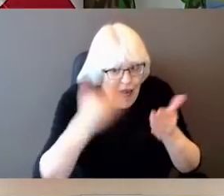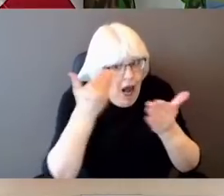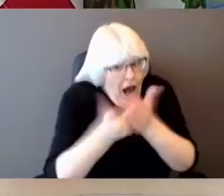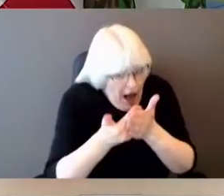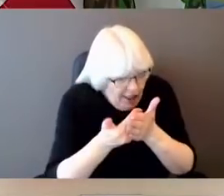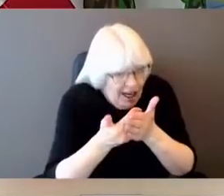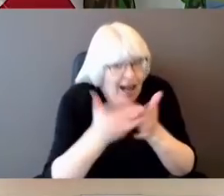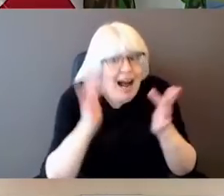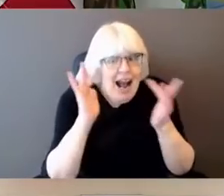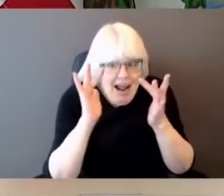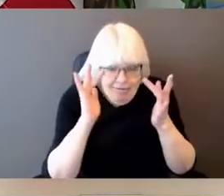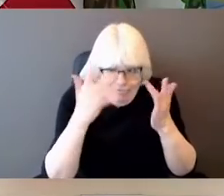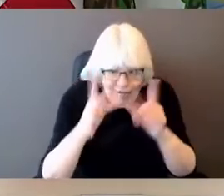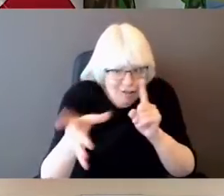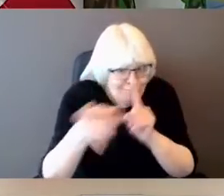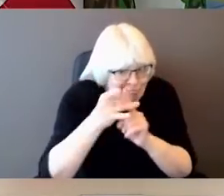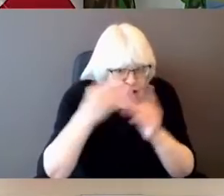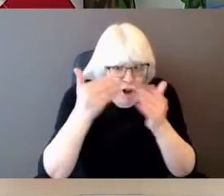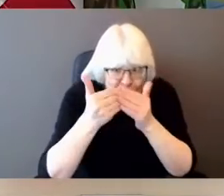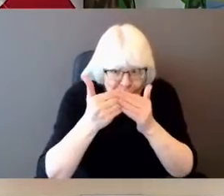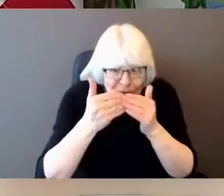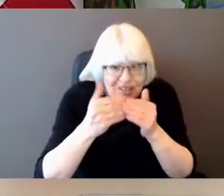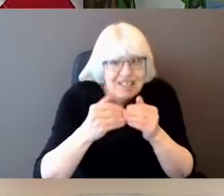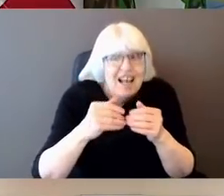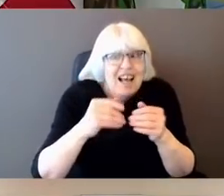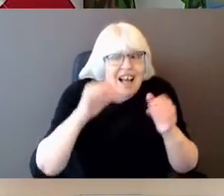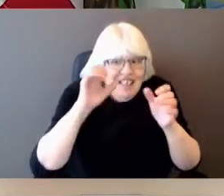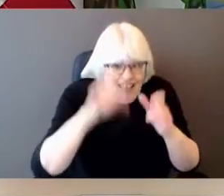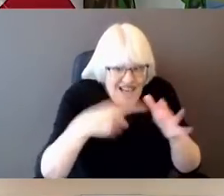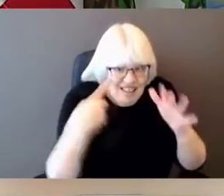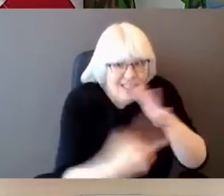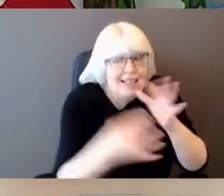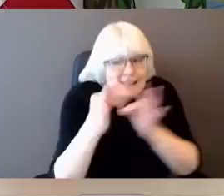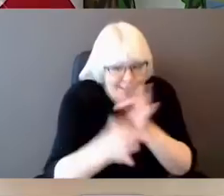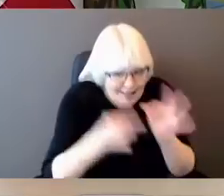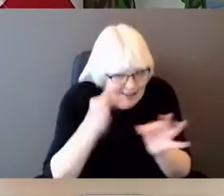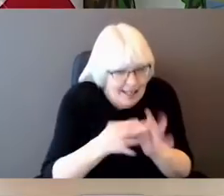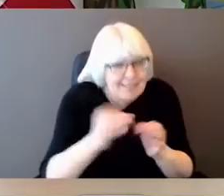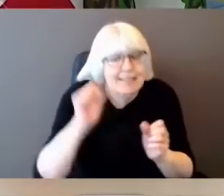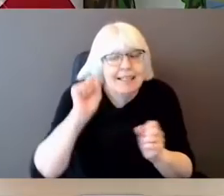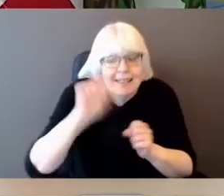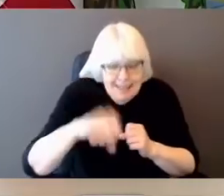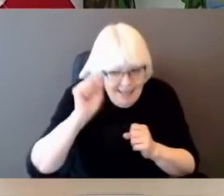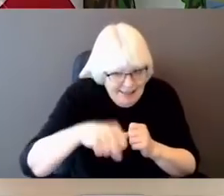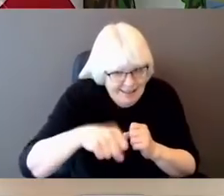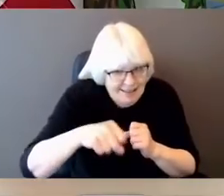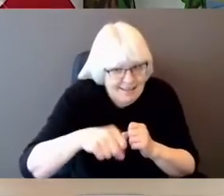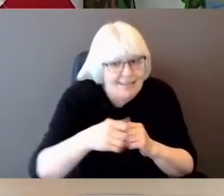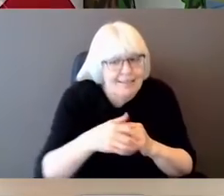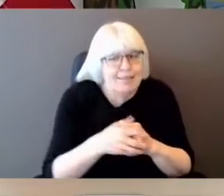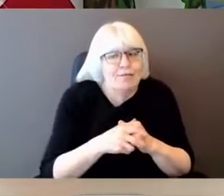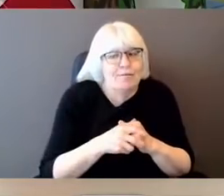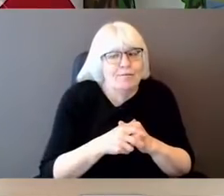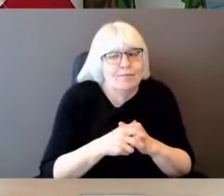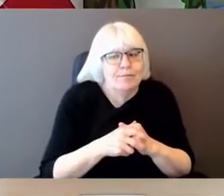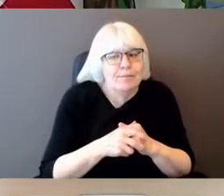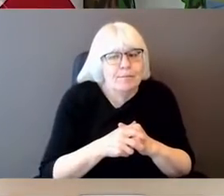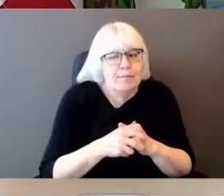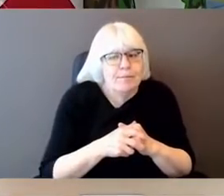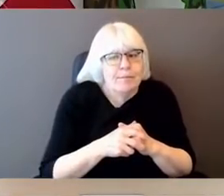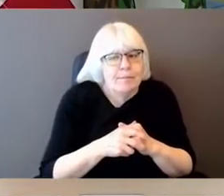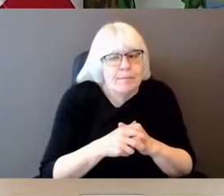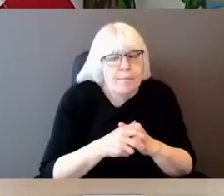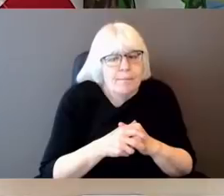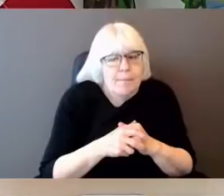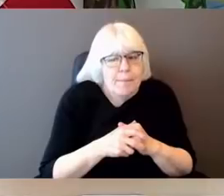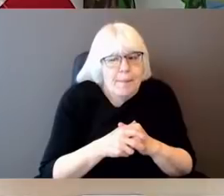And so testing as well. The testing requirements. I mean, Dr. Cameron, certainly jump